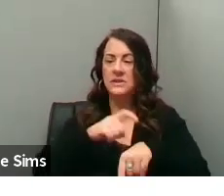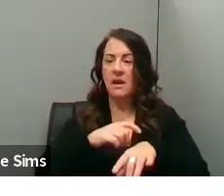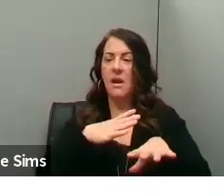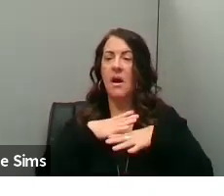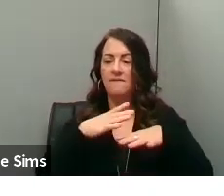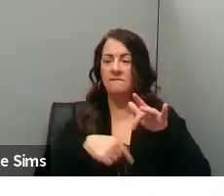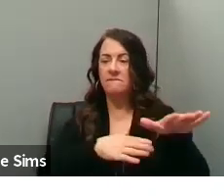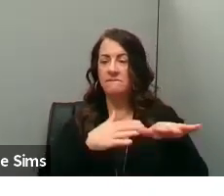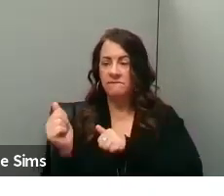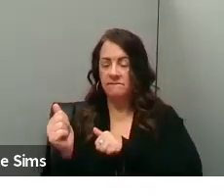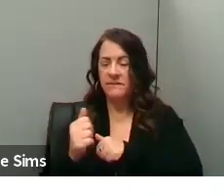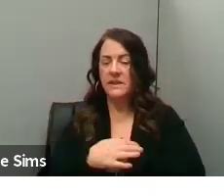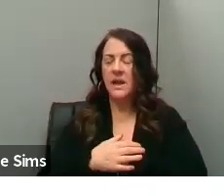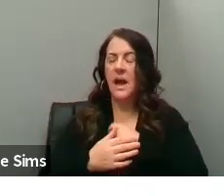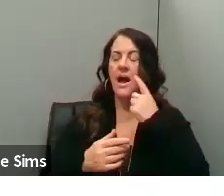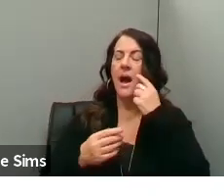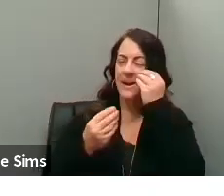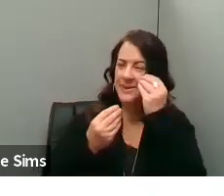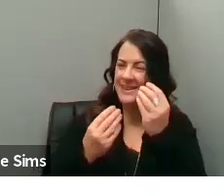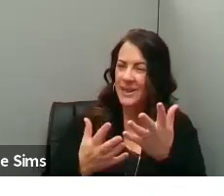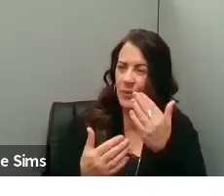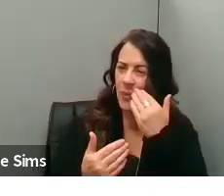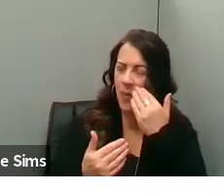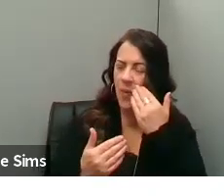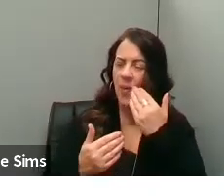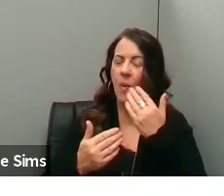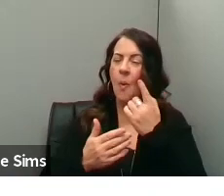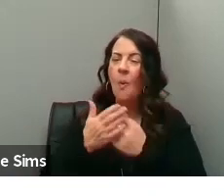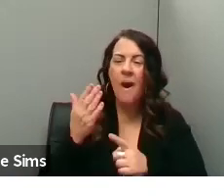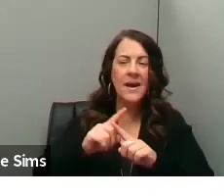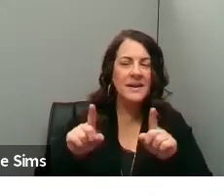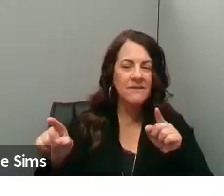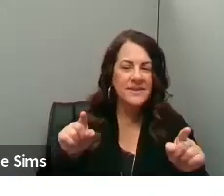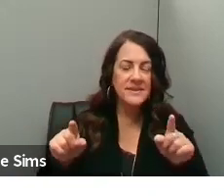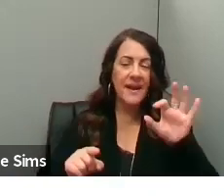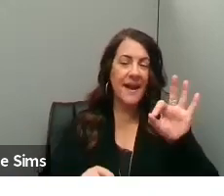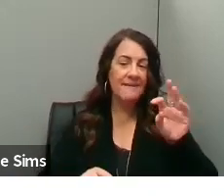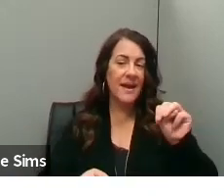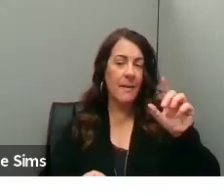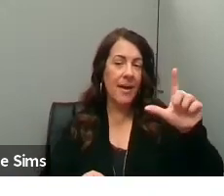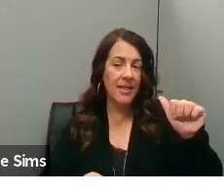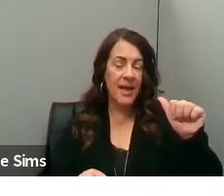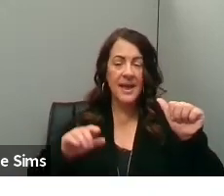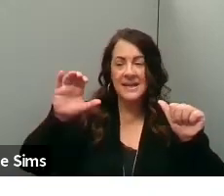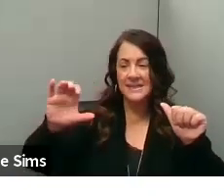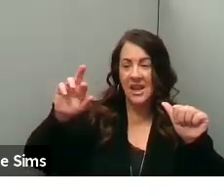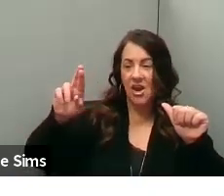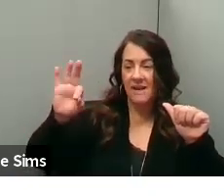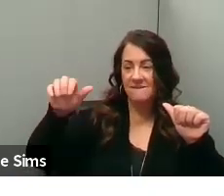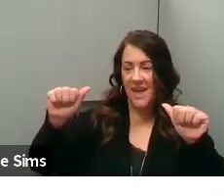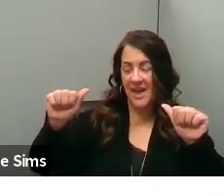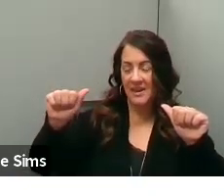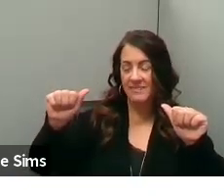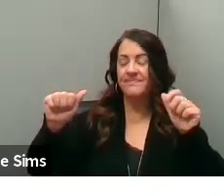One of the differences I just want to note is that the FMLA and the CFRA